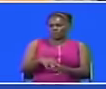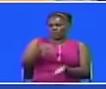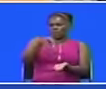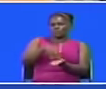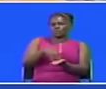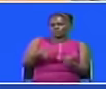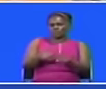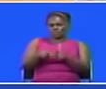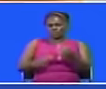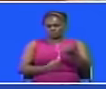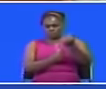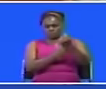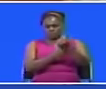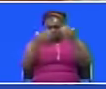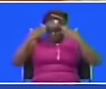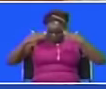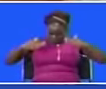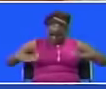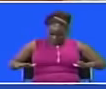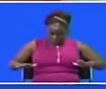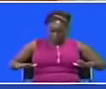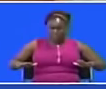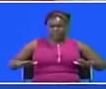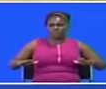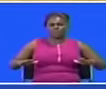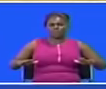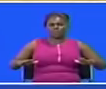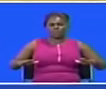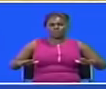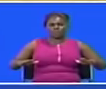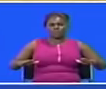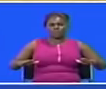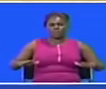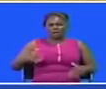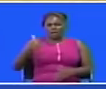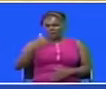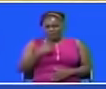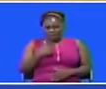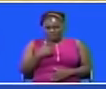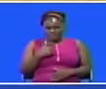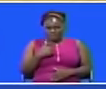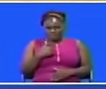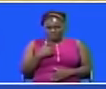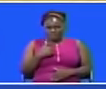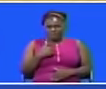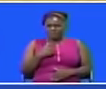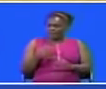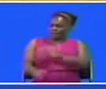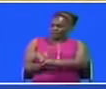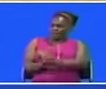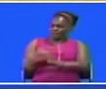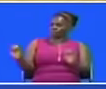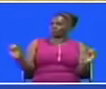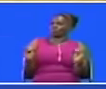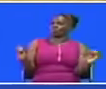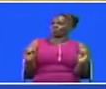position supported by the Supreme Council of Kenya Muslims. We would have advised them not to do it